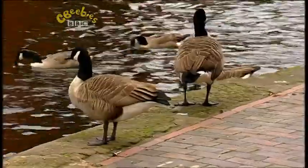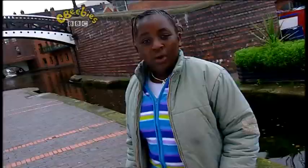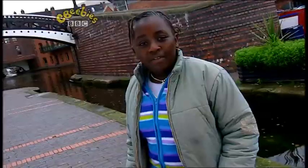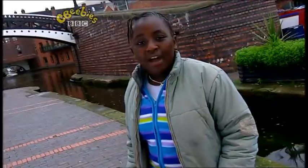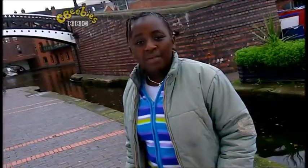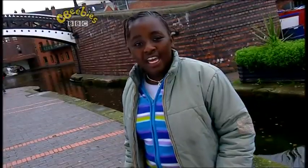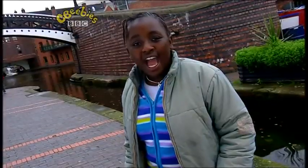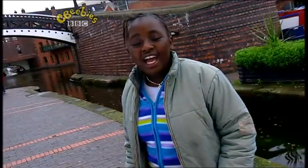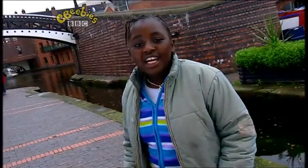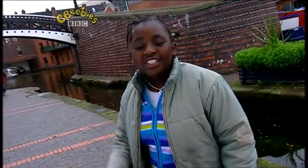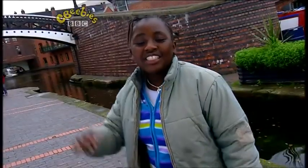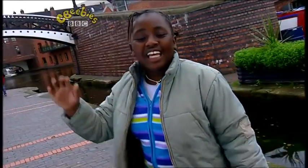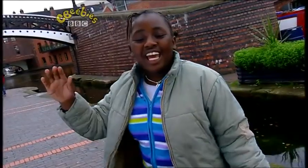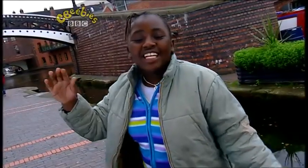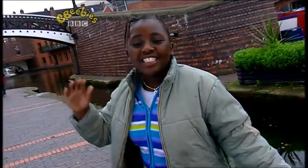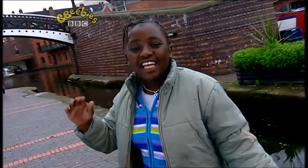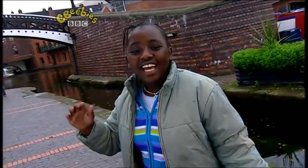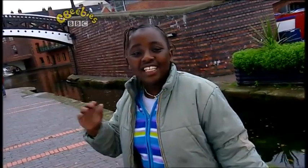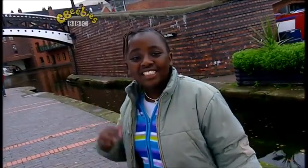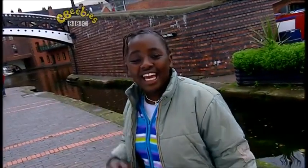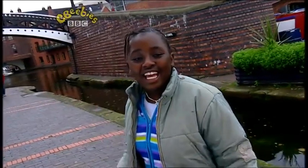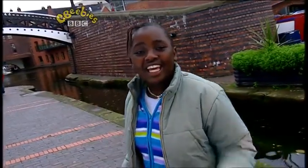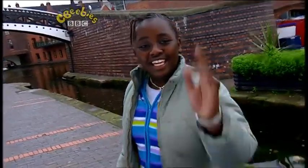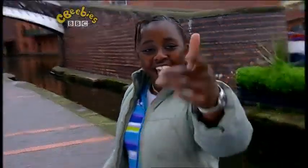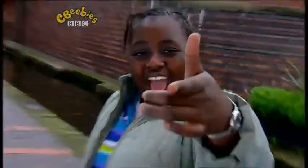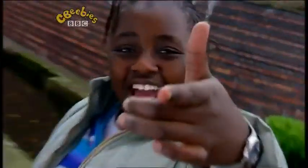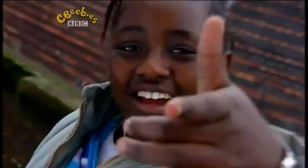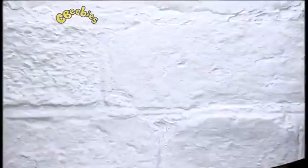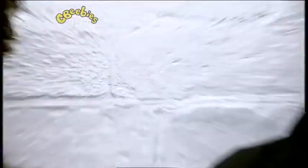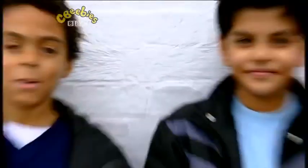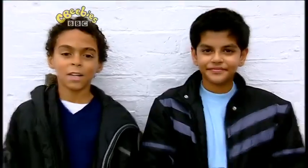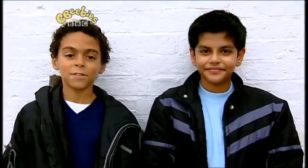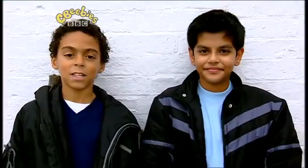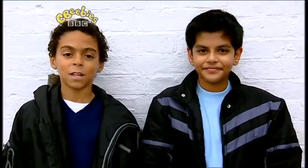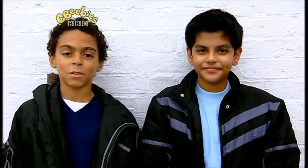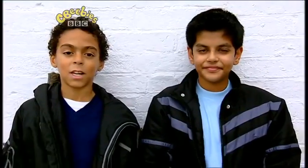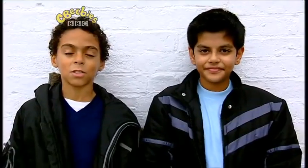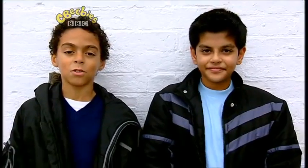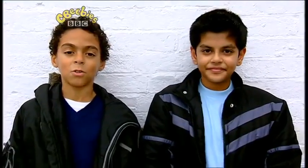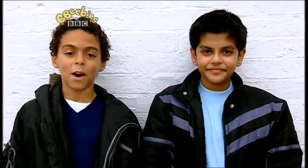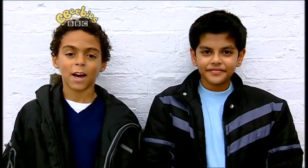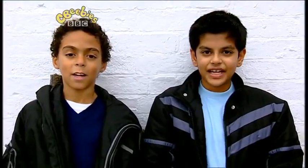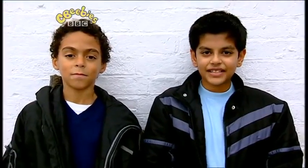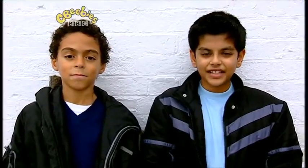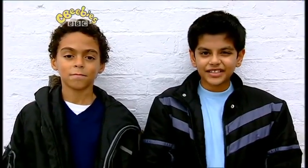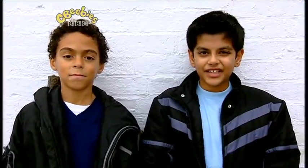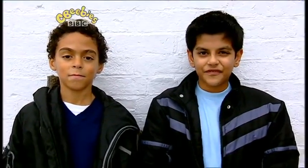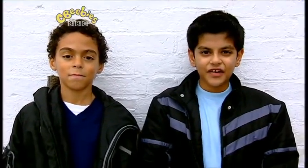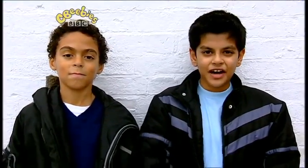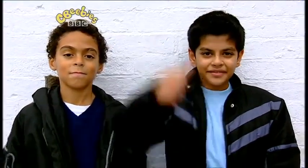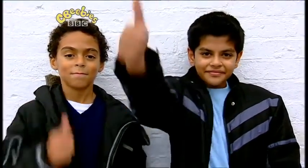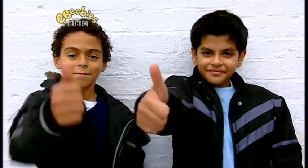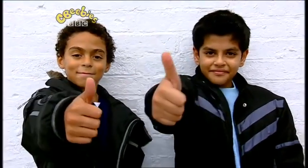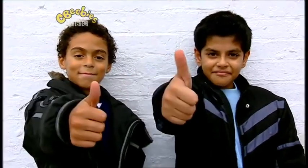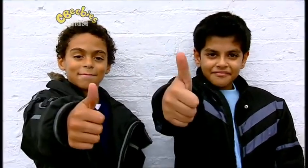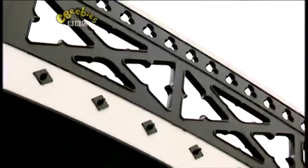But we've come here to sing, sing, sing. Yeah! We love singing with our school choir. It's lots of fun.